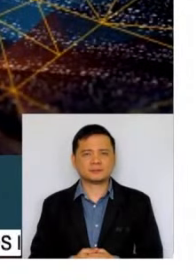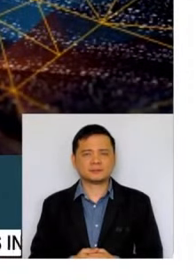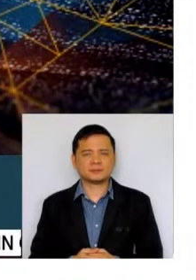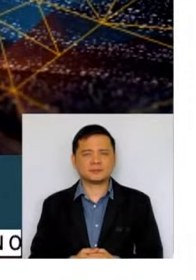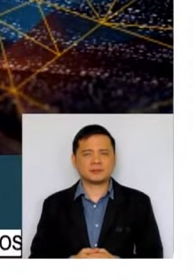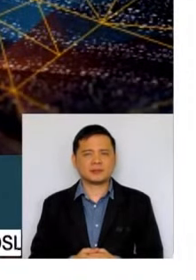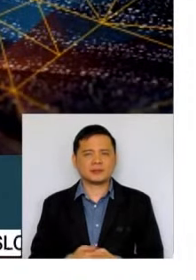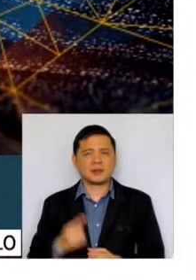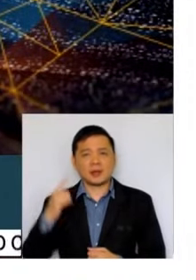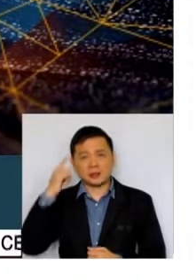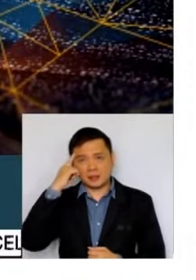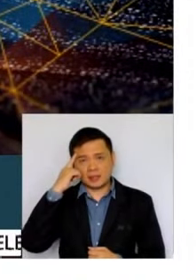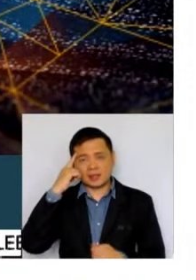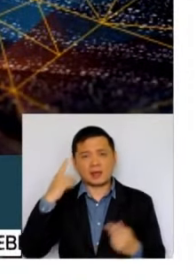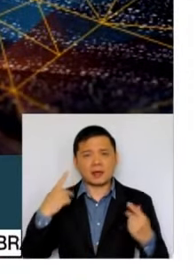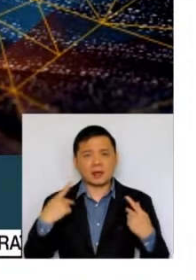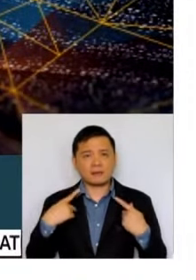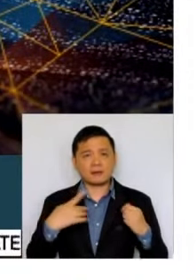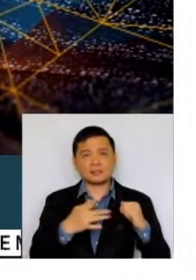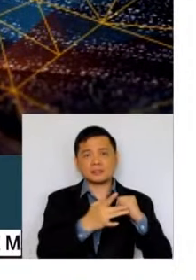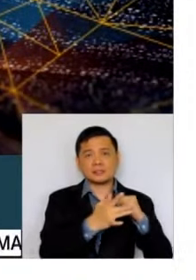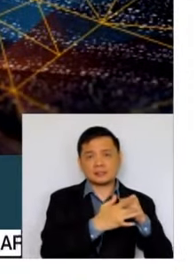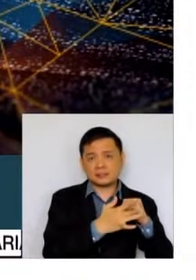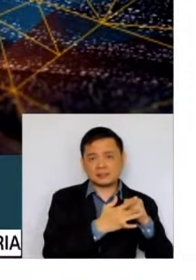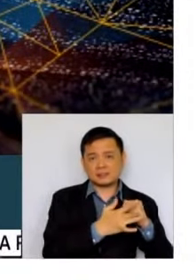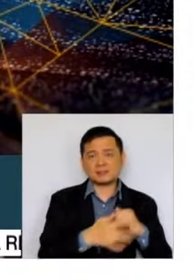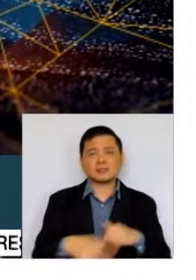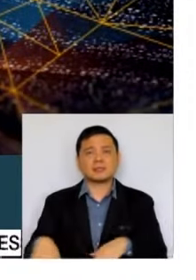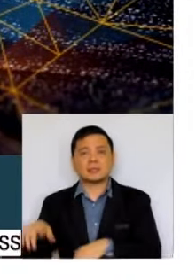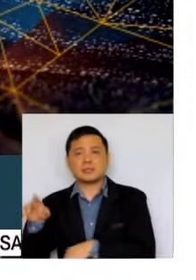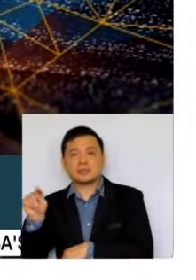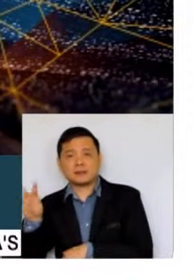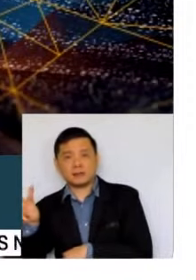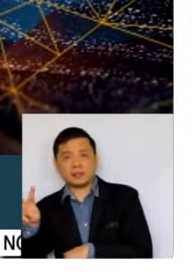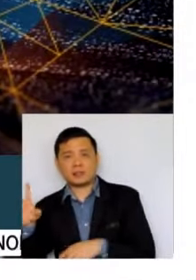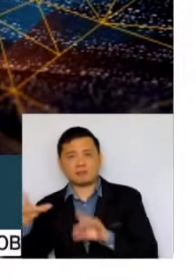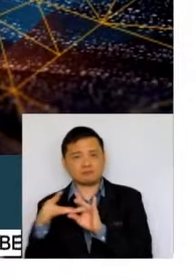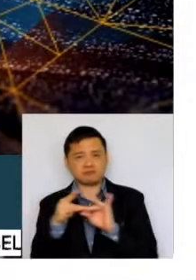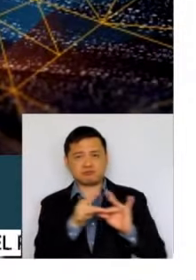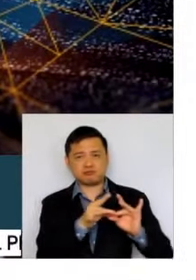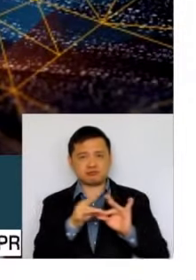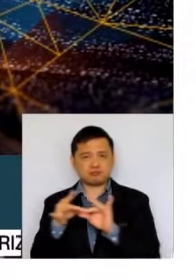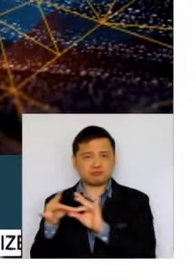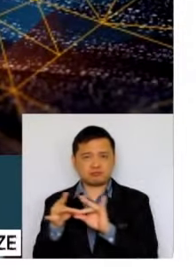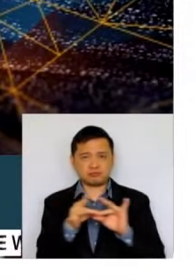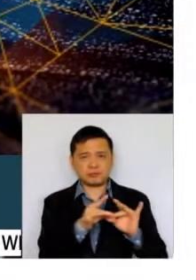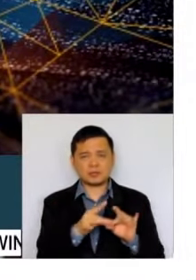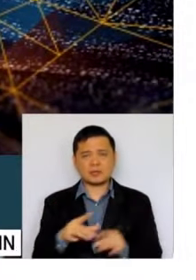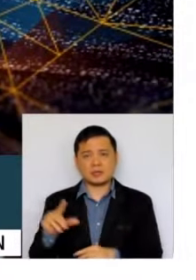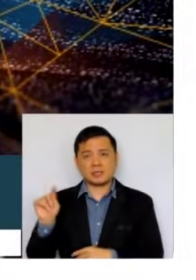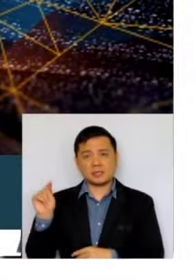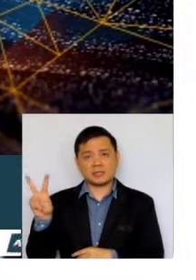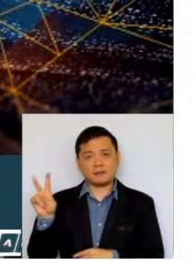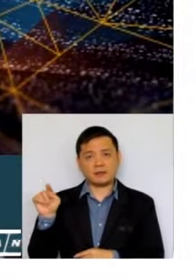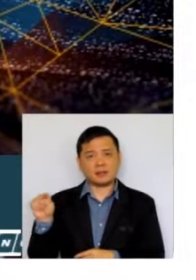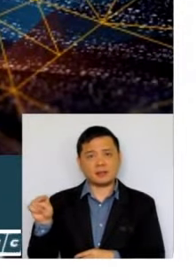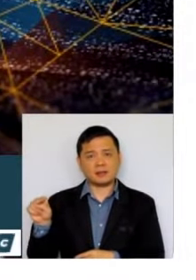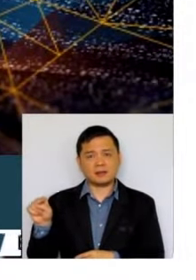to the relationship between digital and television advertising. TV is still a part,